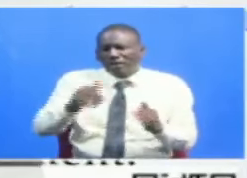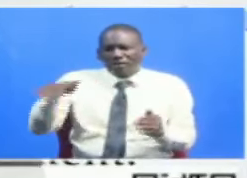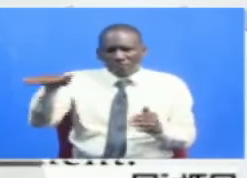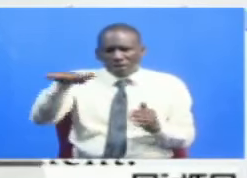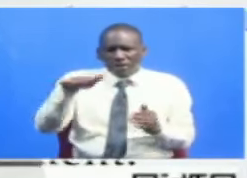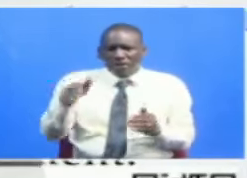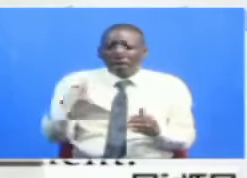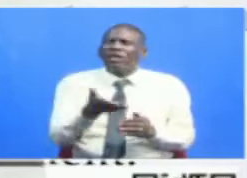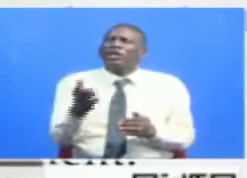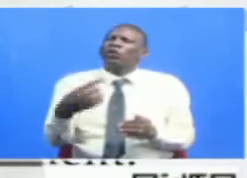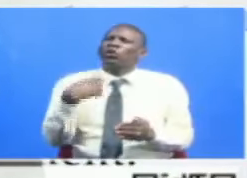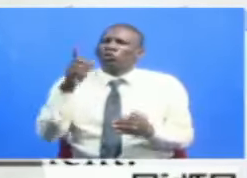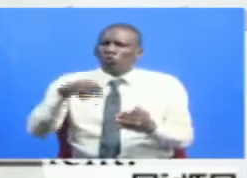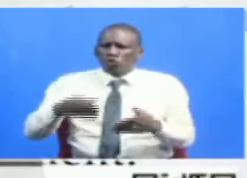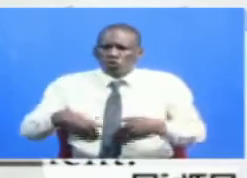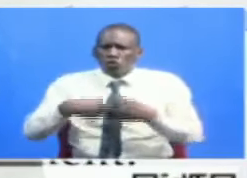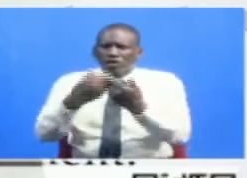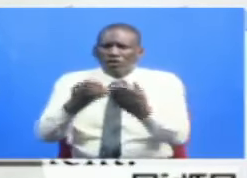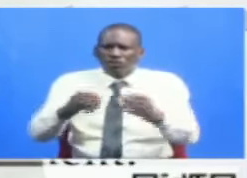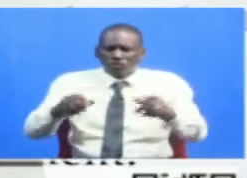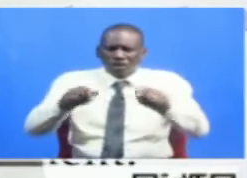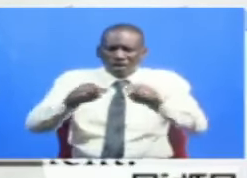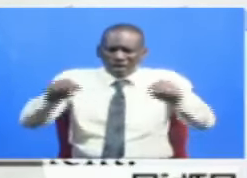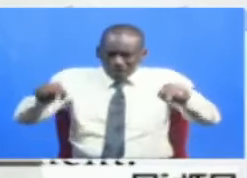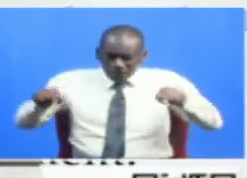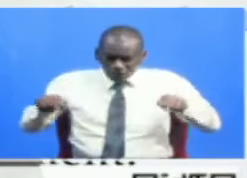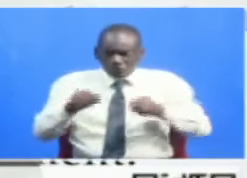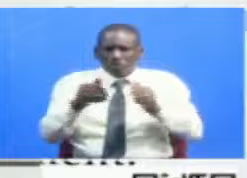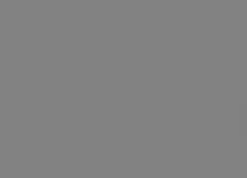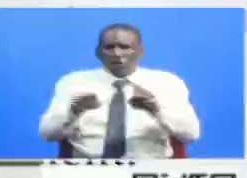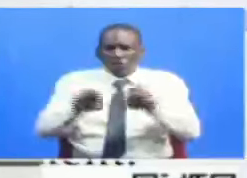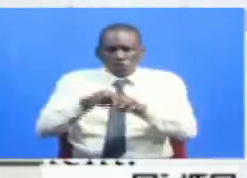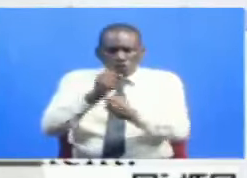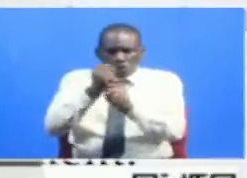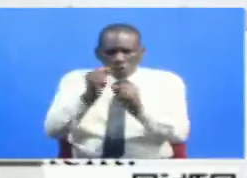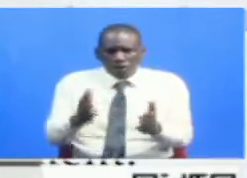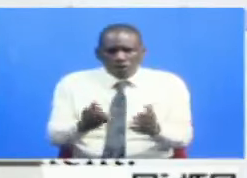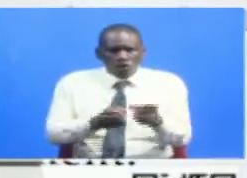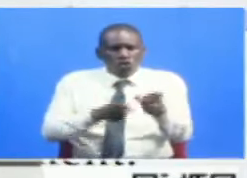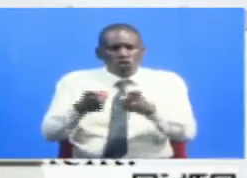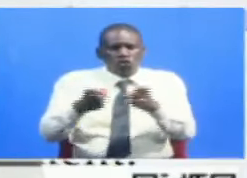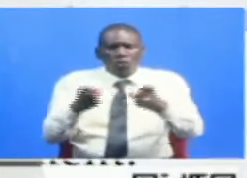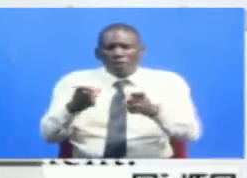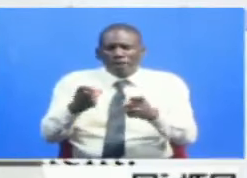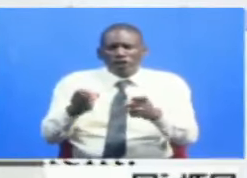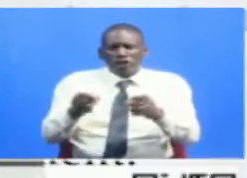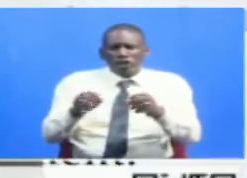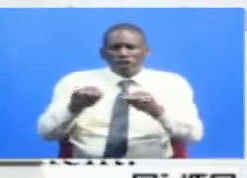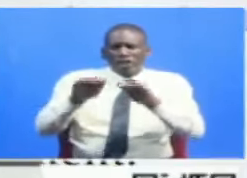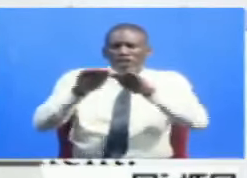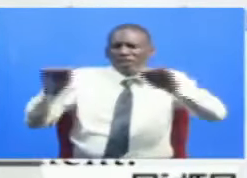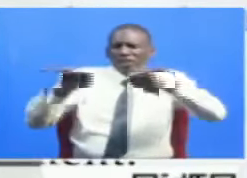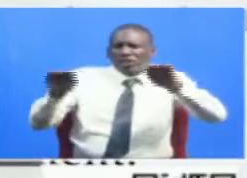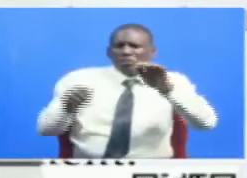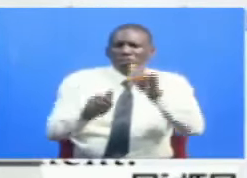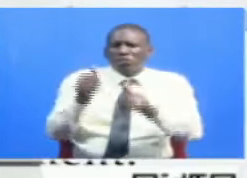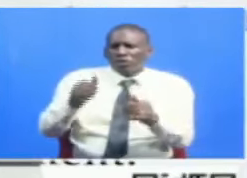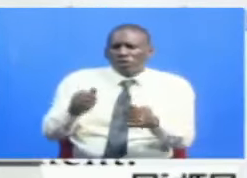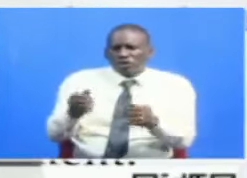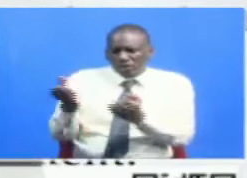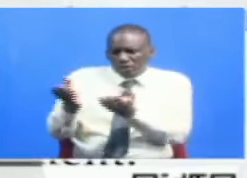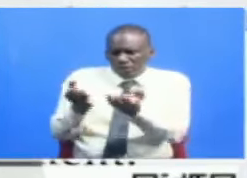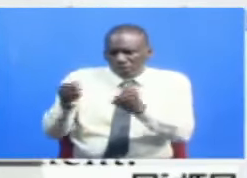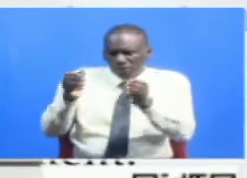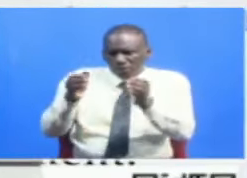were required to provide cartons and also employees to manage the shelf, which the supplier meet all